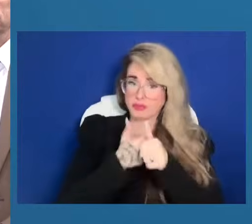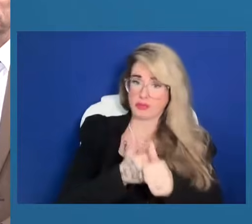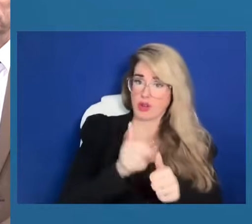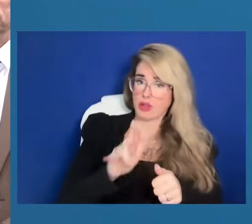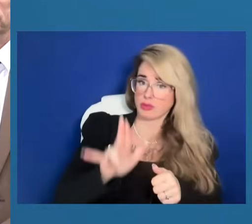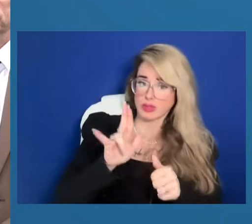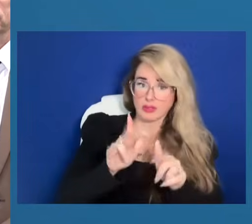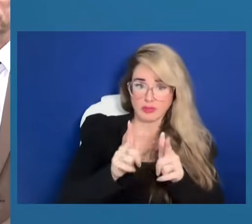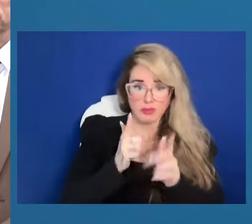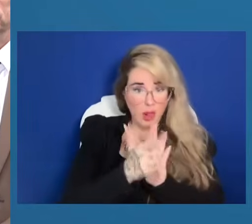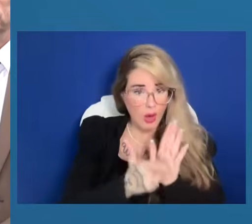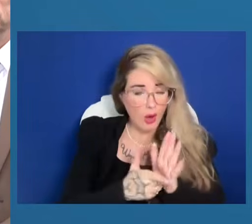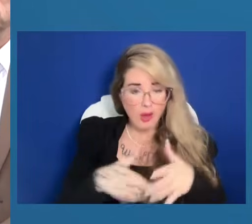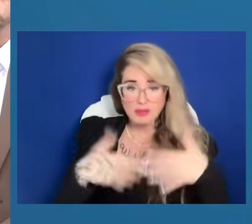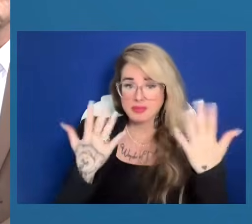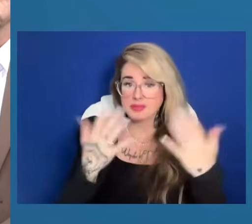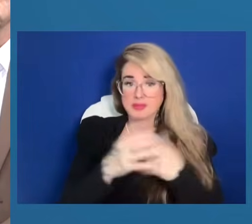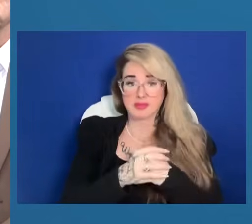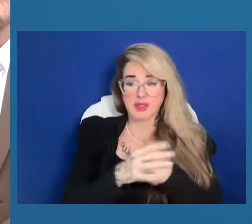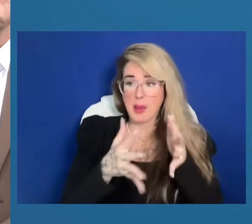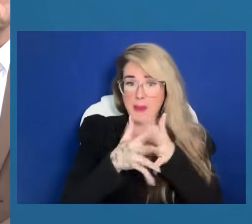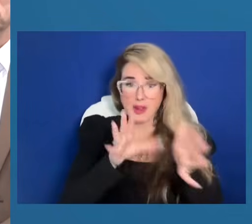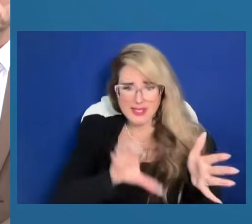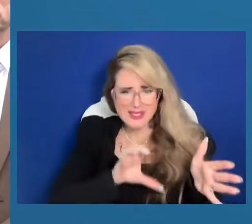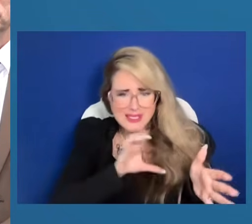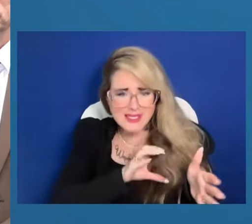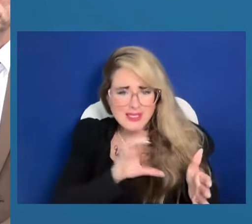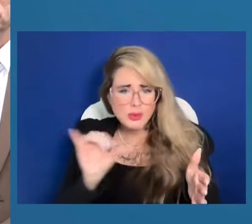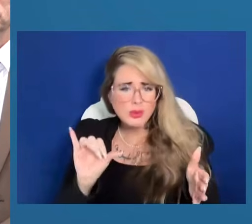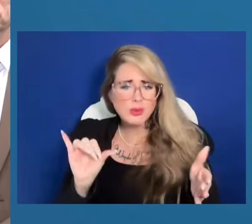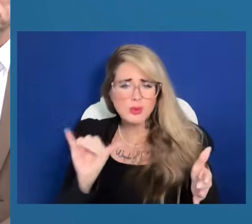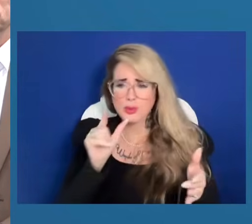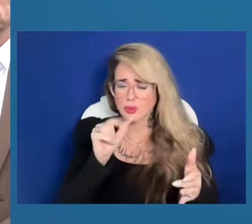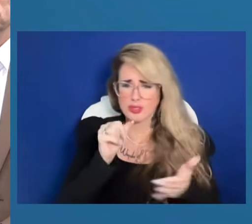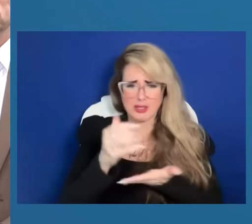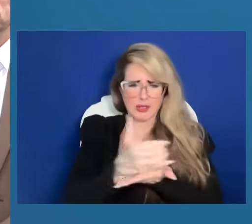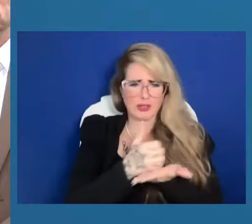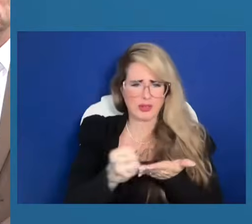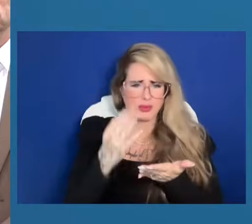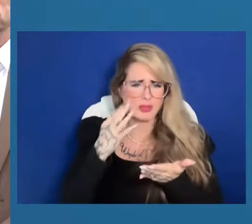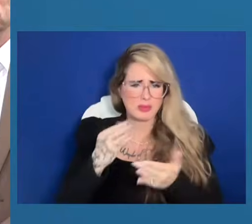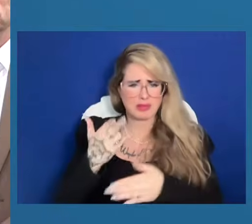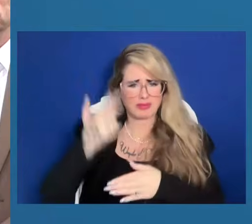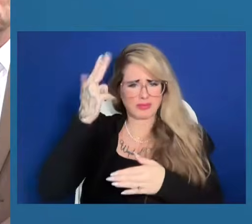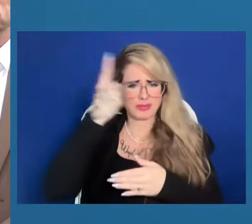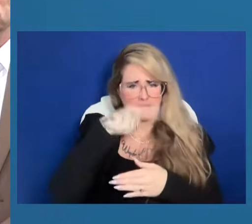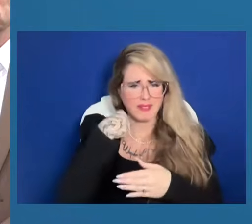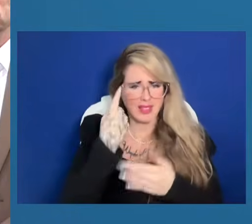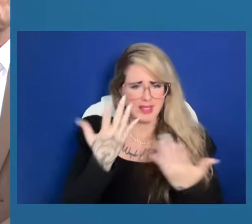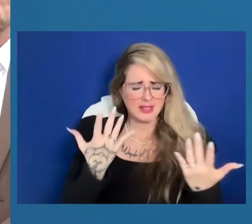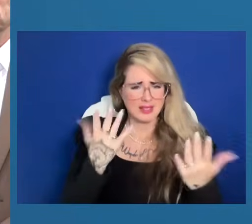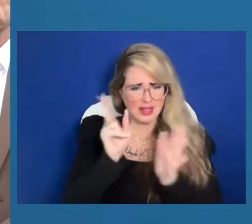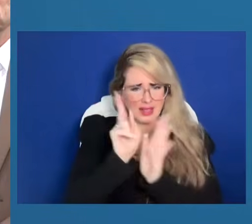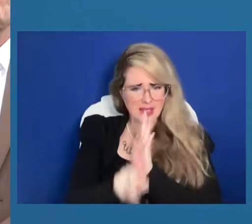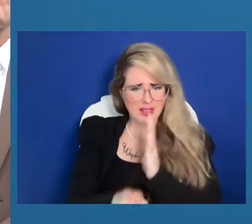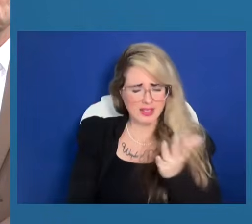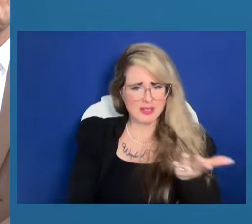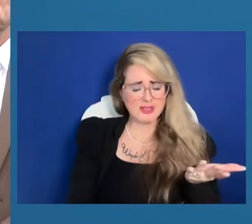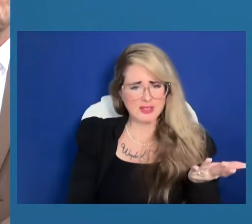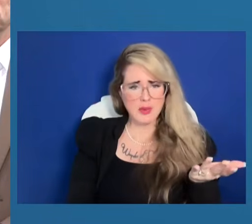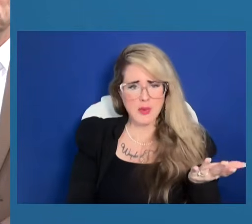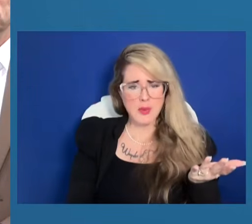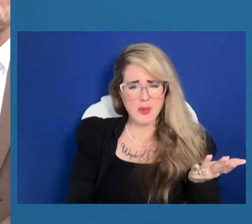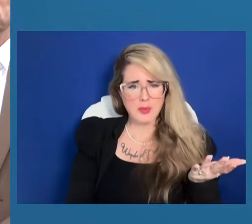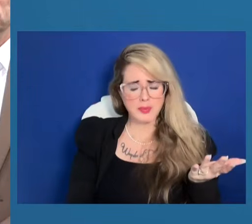laws, whether it's an American citizen who doesn't deserve to be shot in the face and murdered,